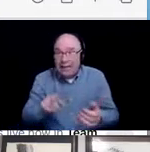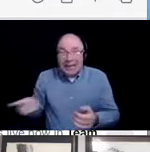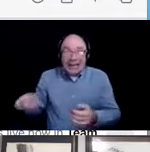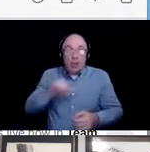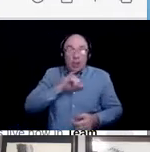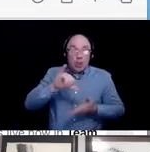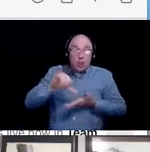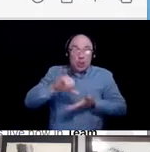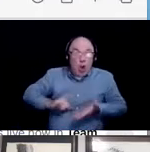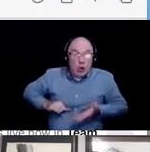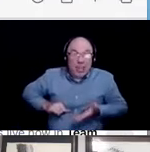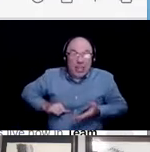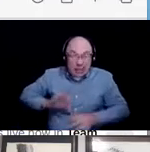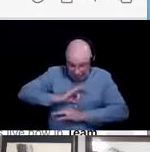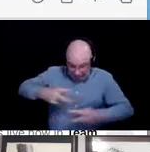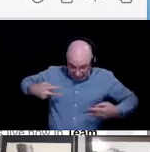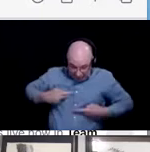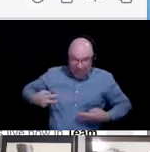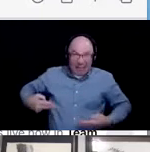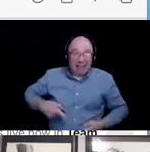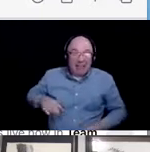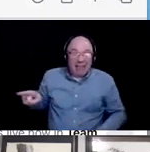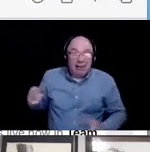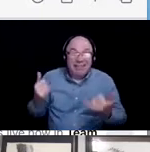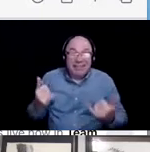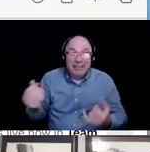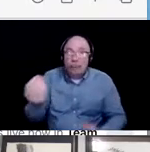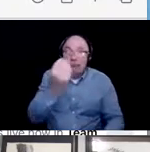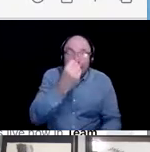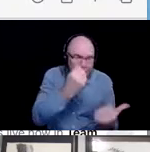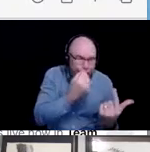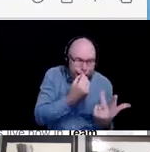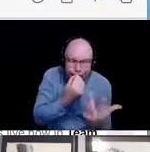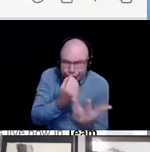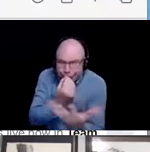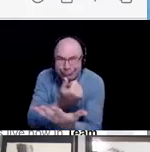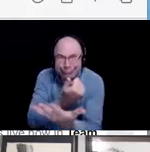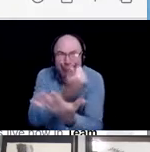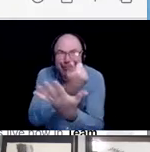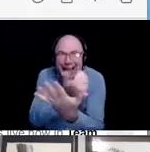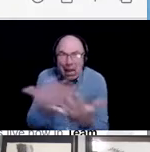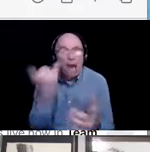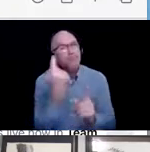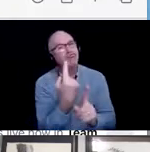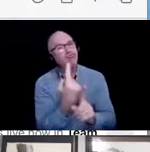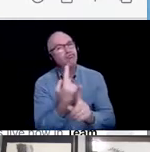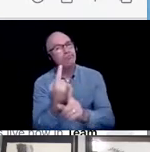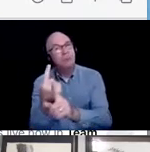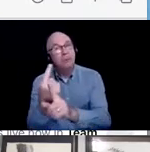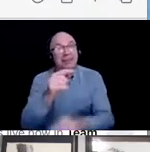This was critical. He can now eat almost anything in moderation, even